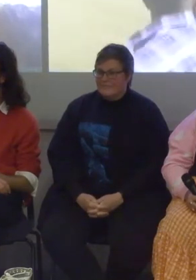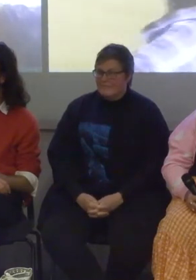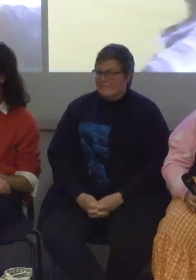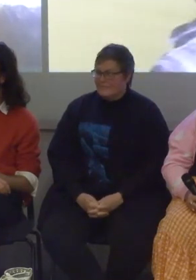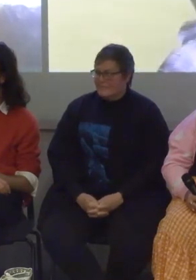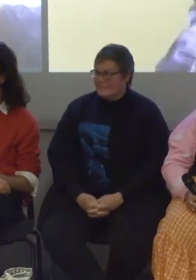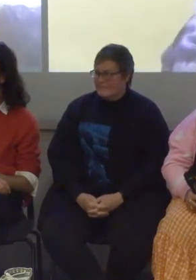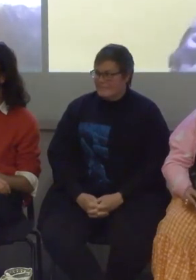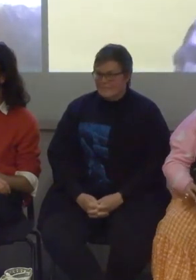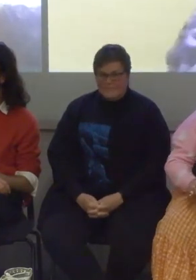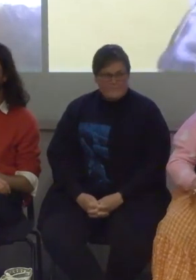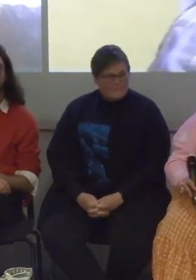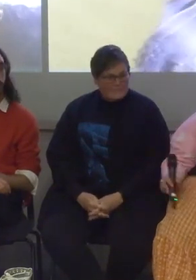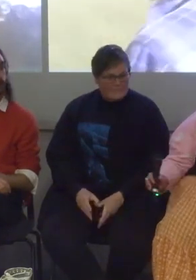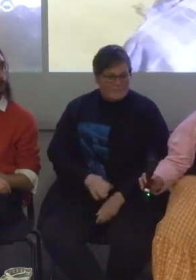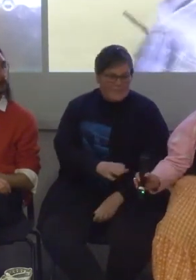in general?